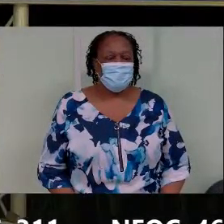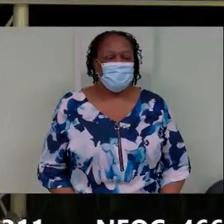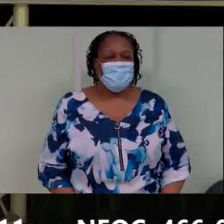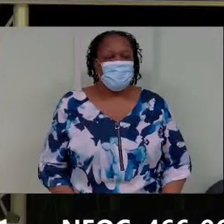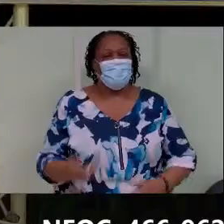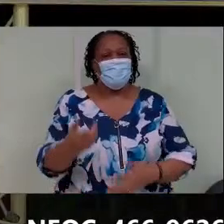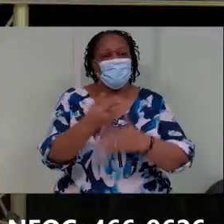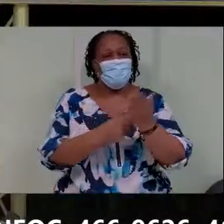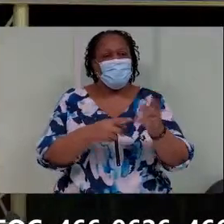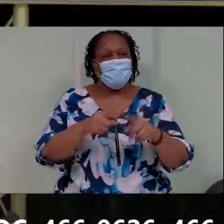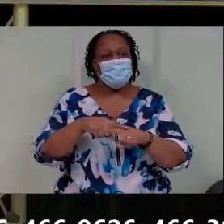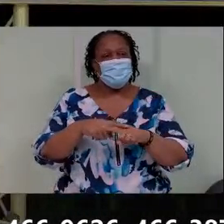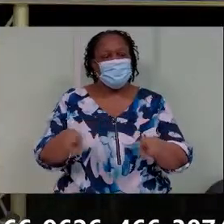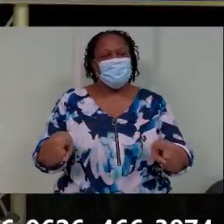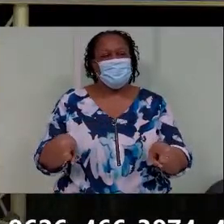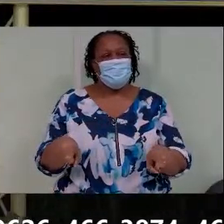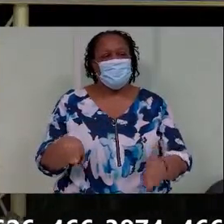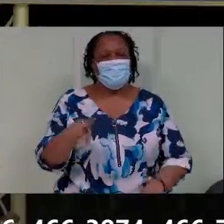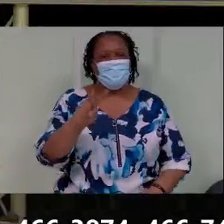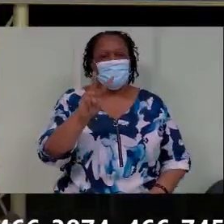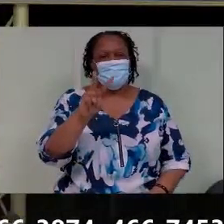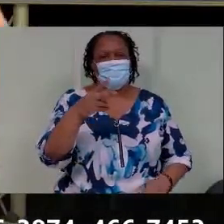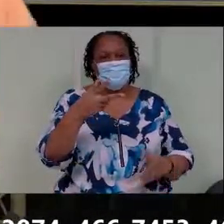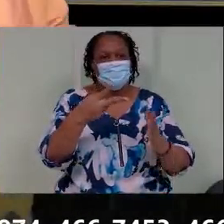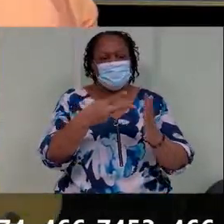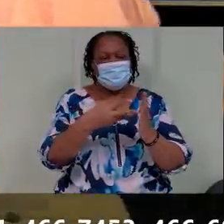Dr. Wilkinson.